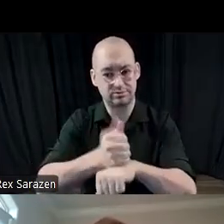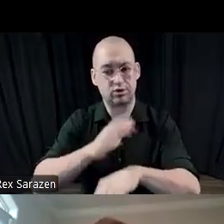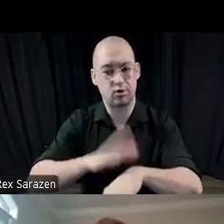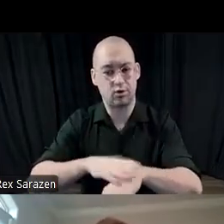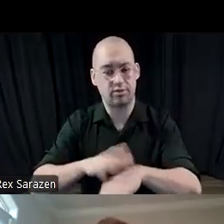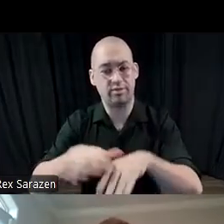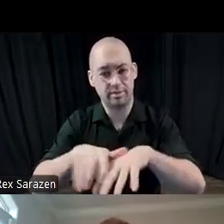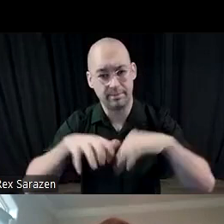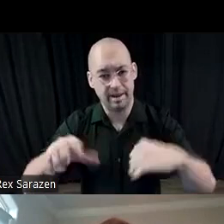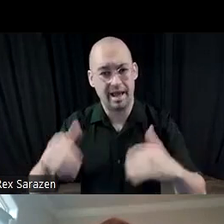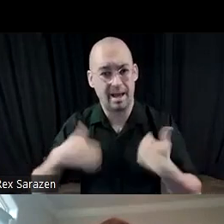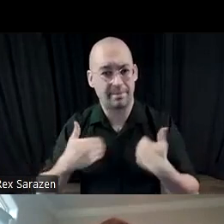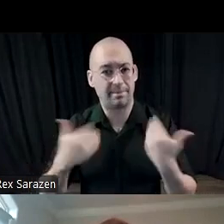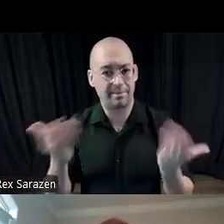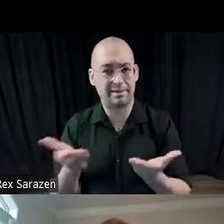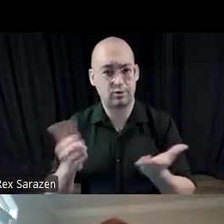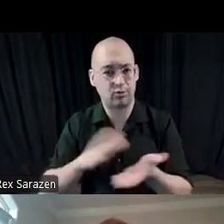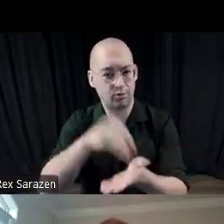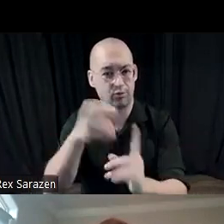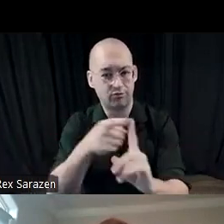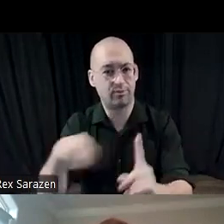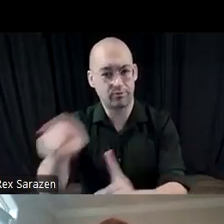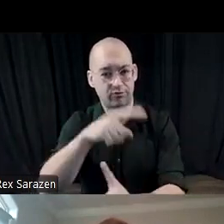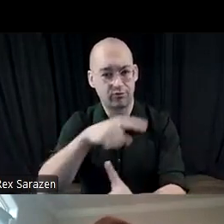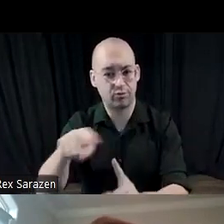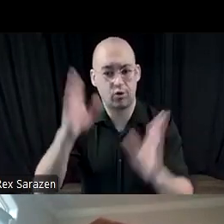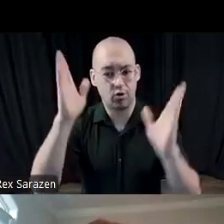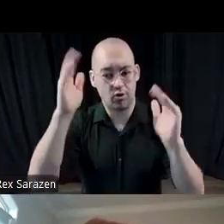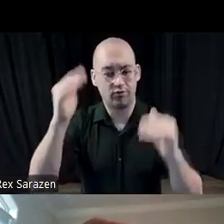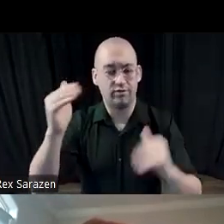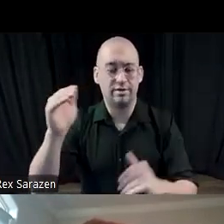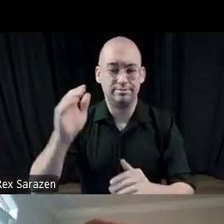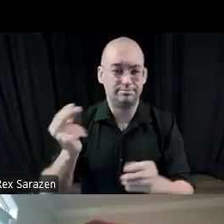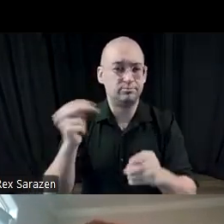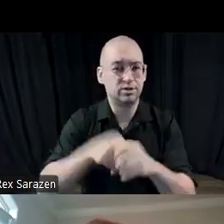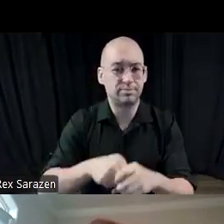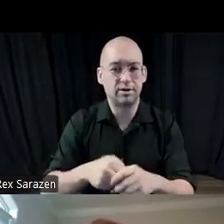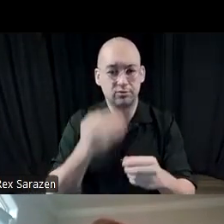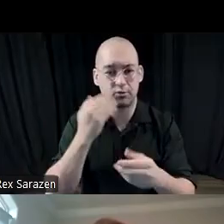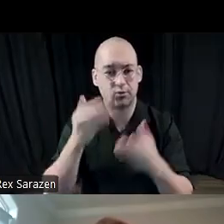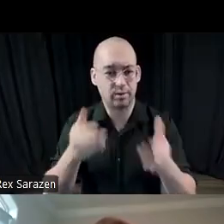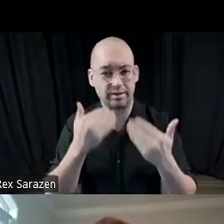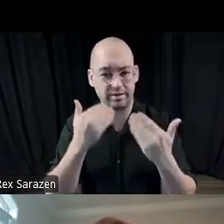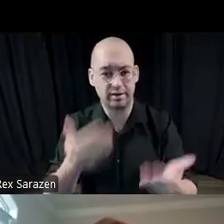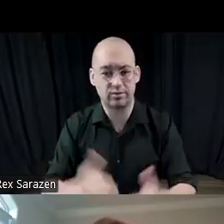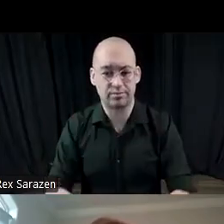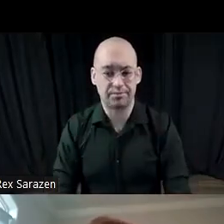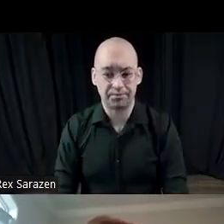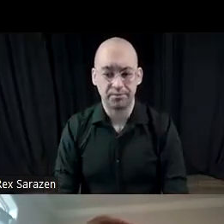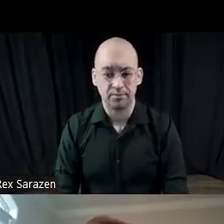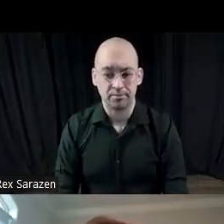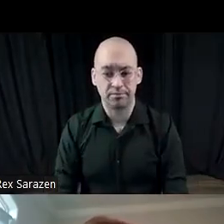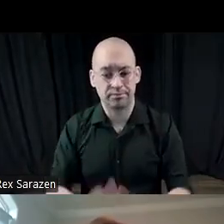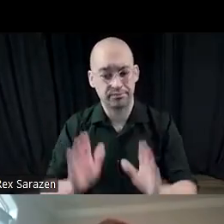be here to learn from all of you and hopefully participate in a meaningful way. Thank you. Terrific. And